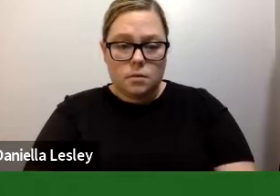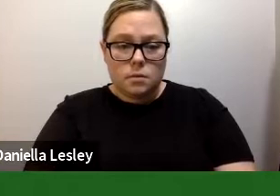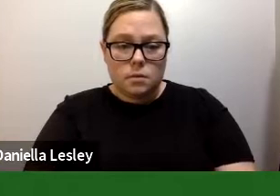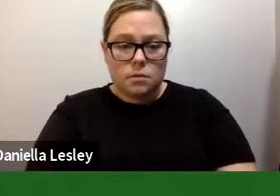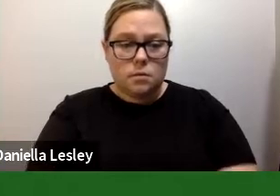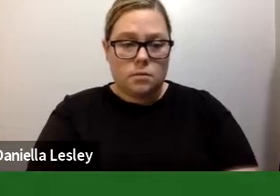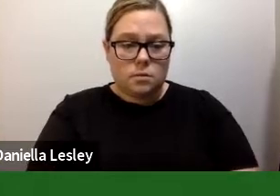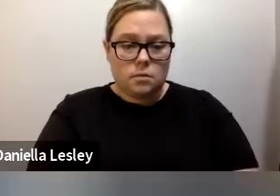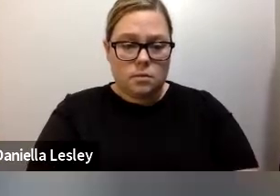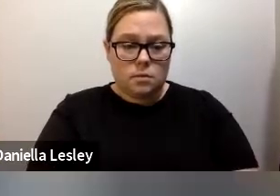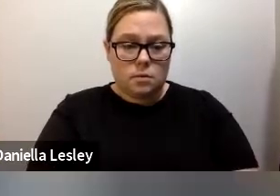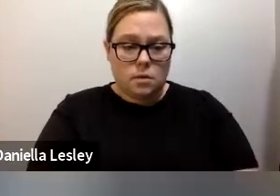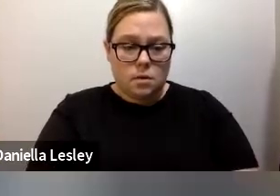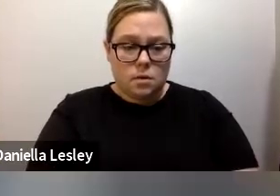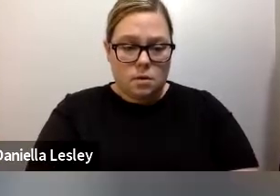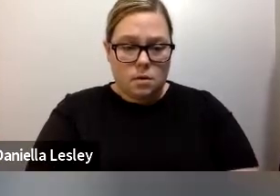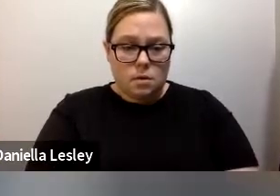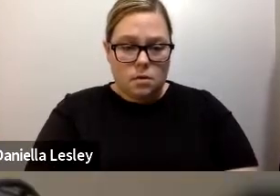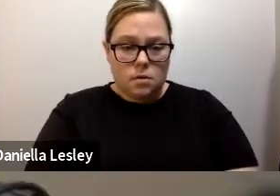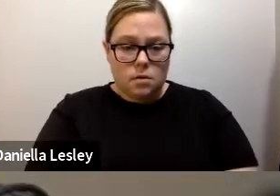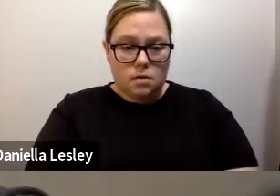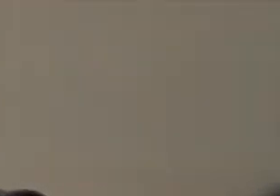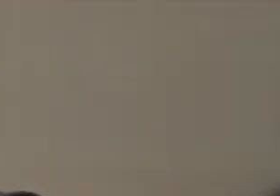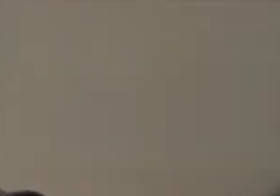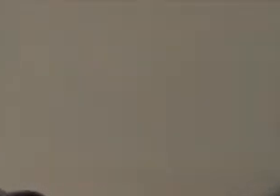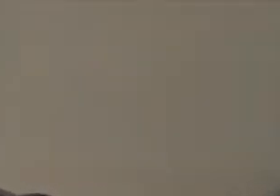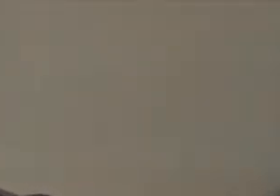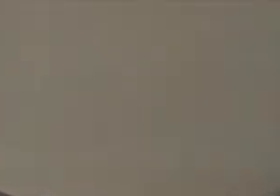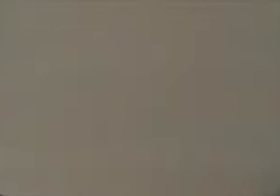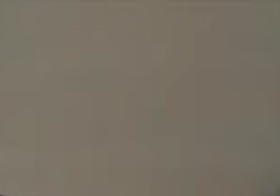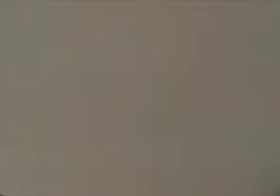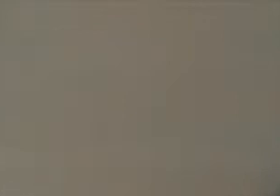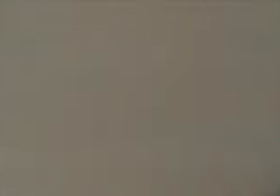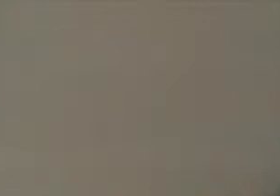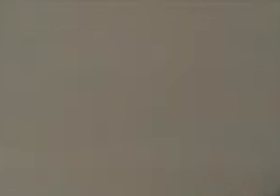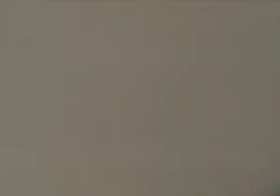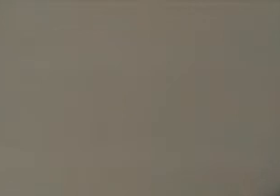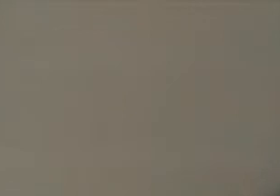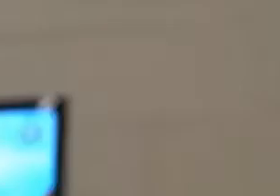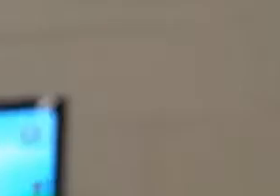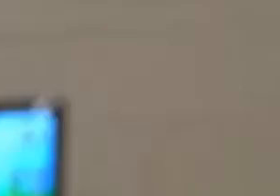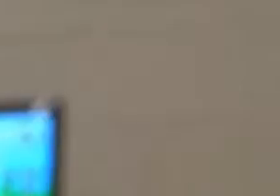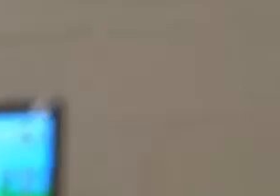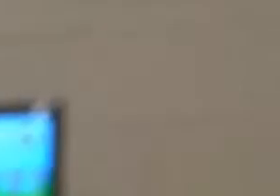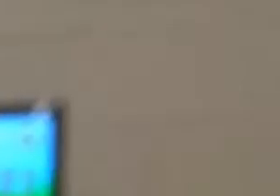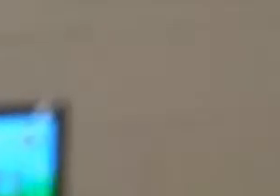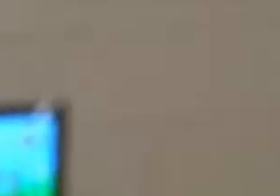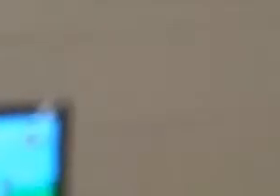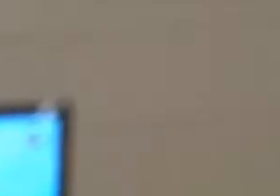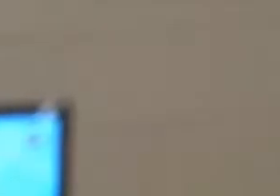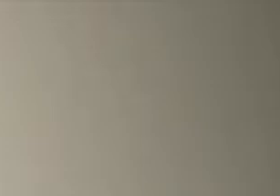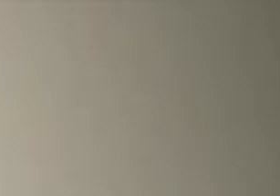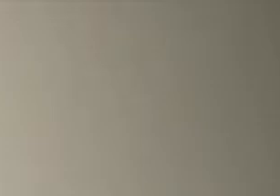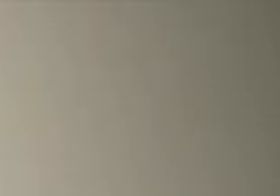The Active Video Gaming Study features an adapted gaming board called the Game Plank. This system provides new opportunities for players with